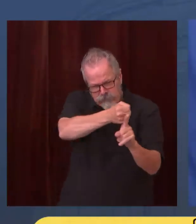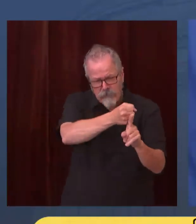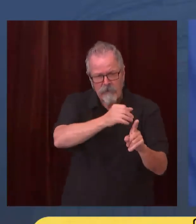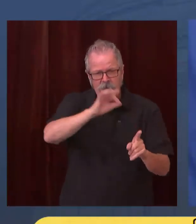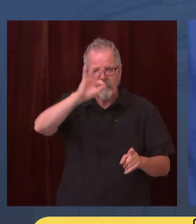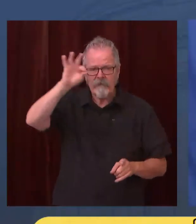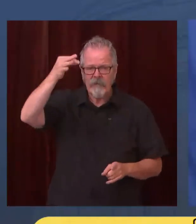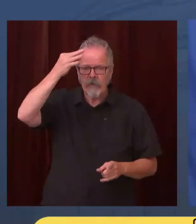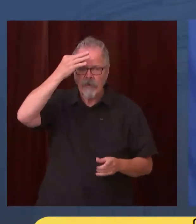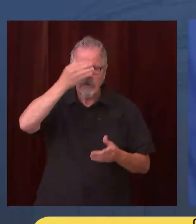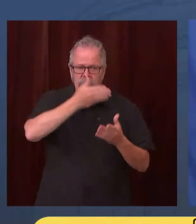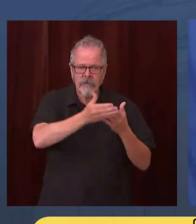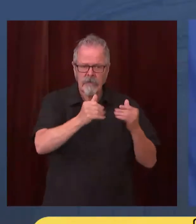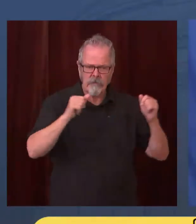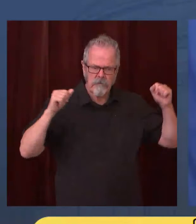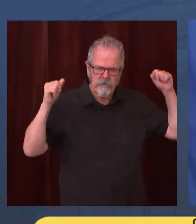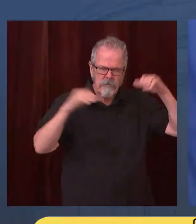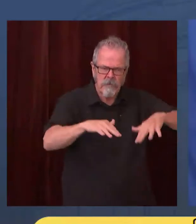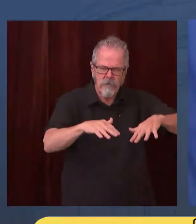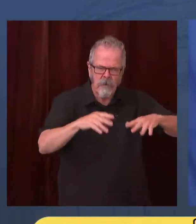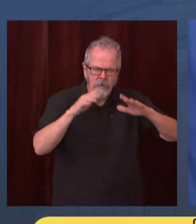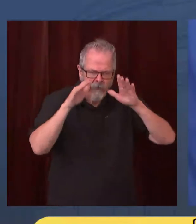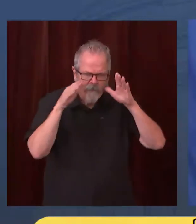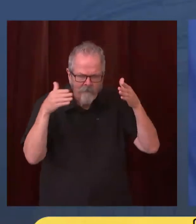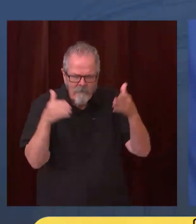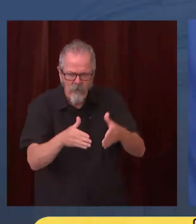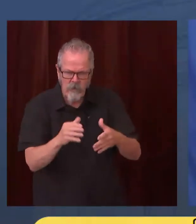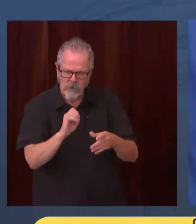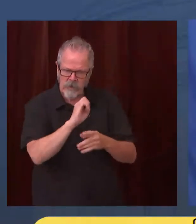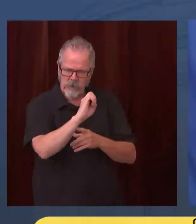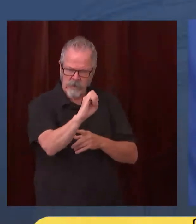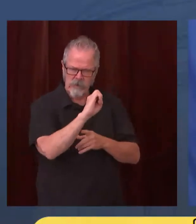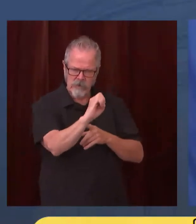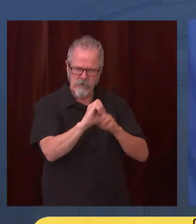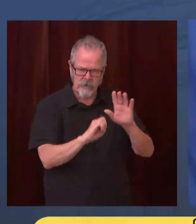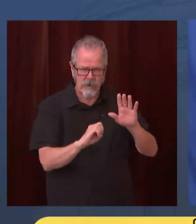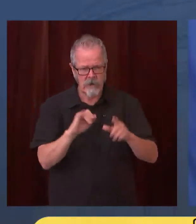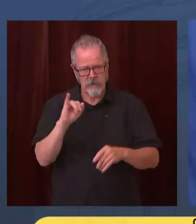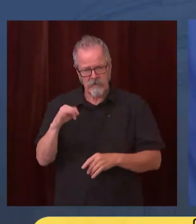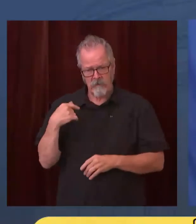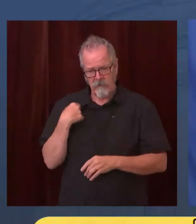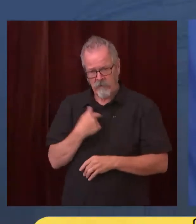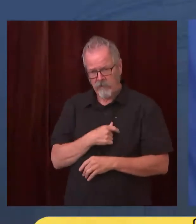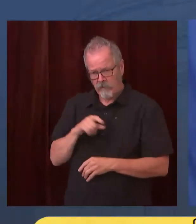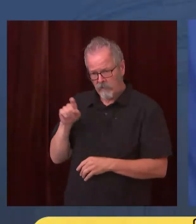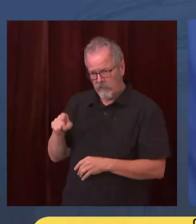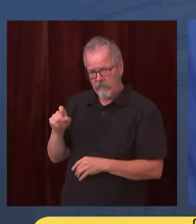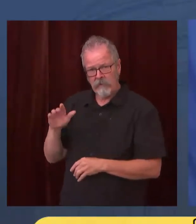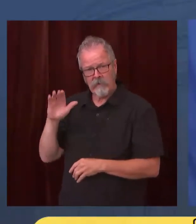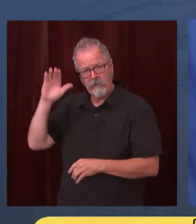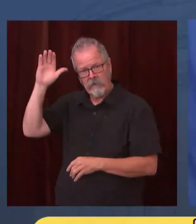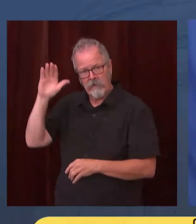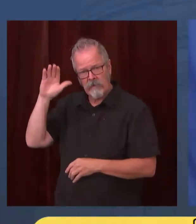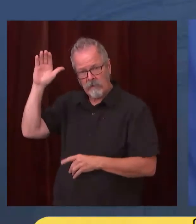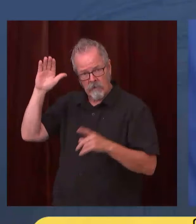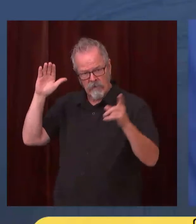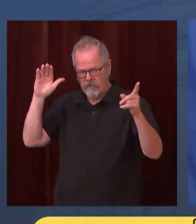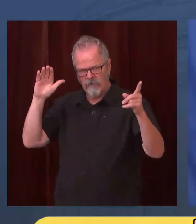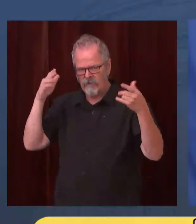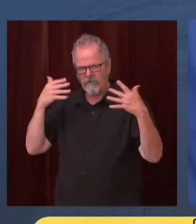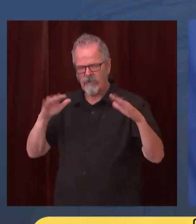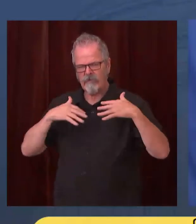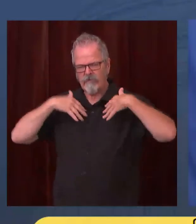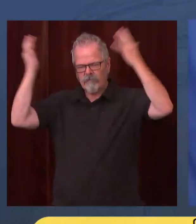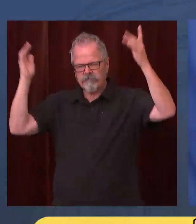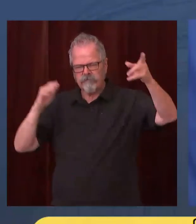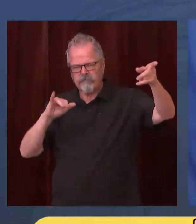So overall, yes, we have those resources that are necessary today, but that does not mean that we can continue to stretch our system, because